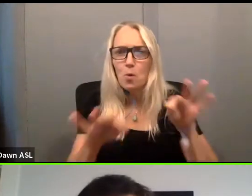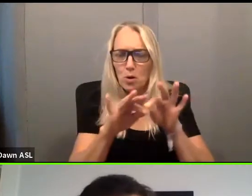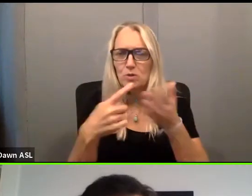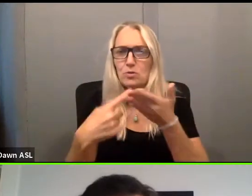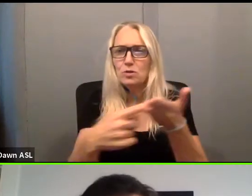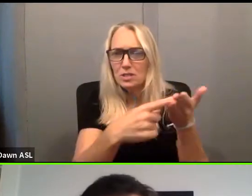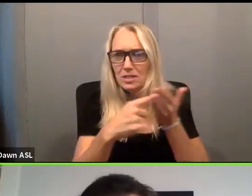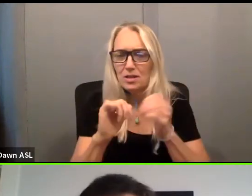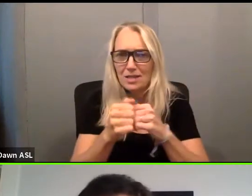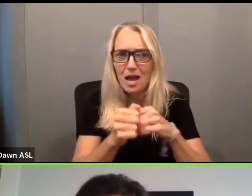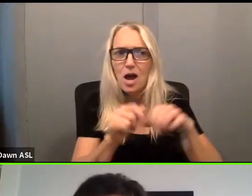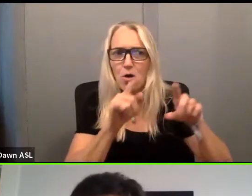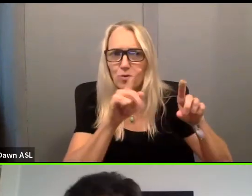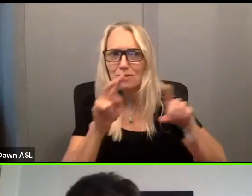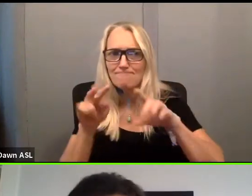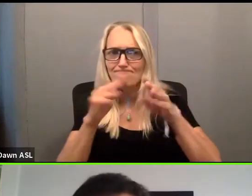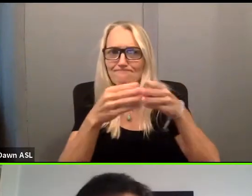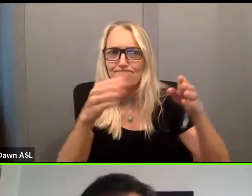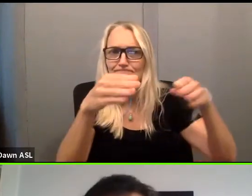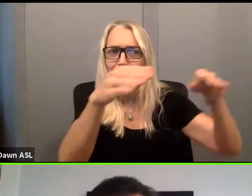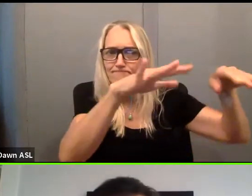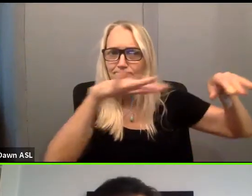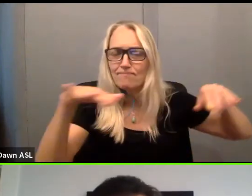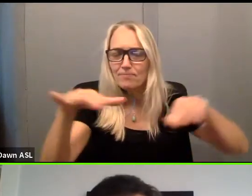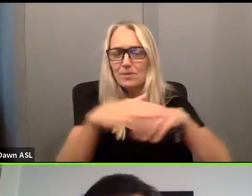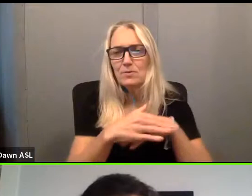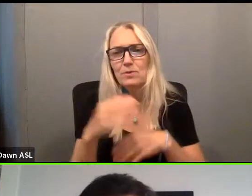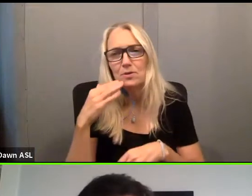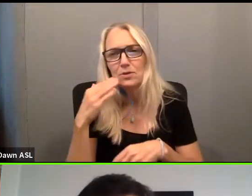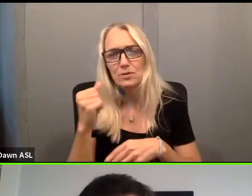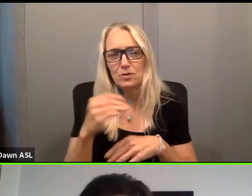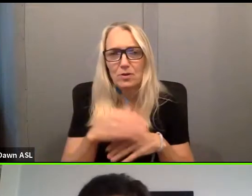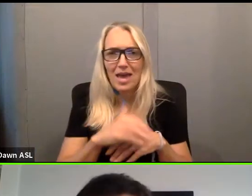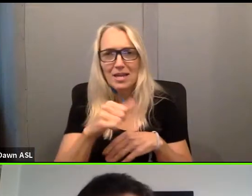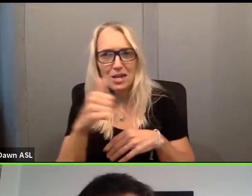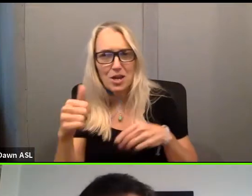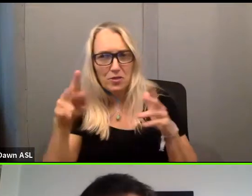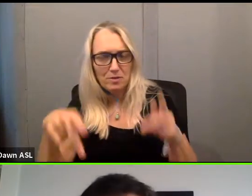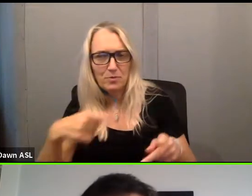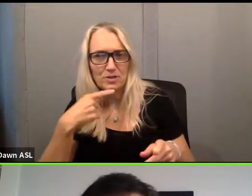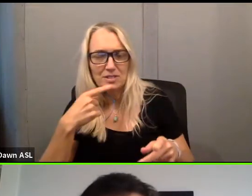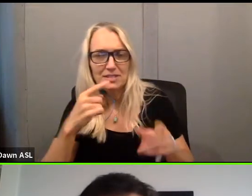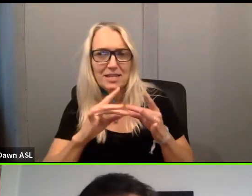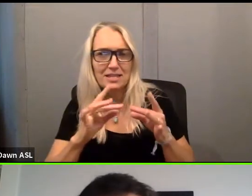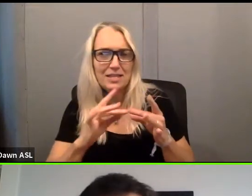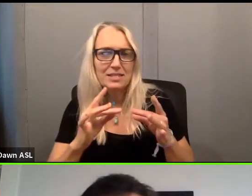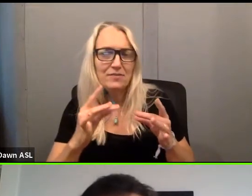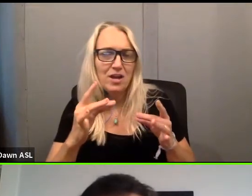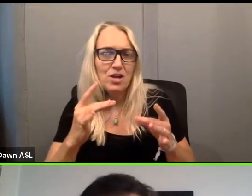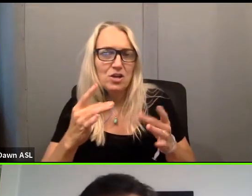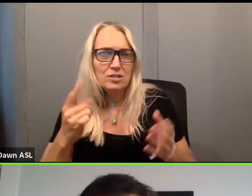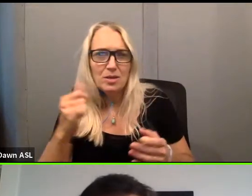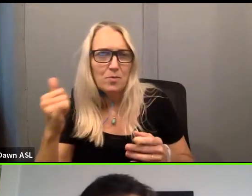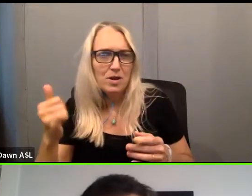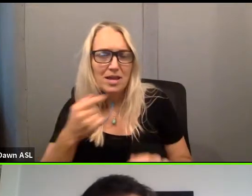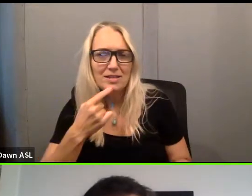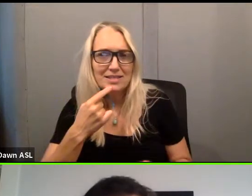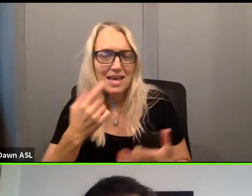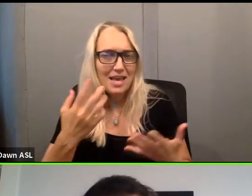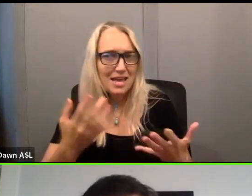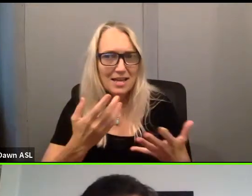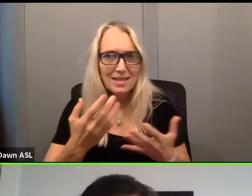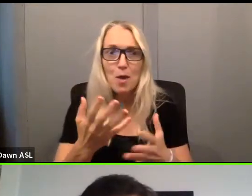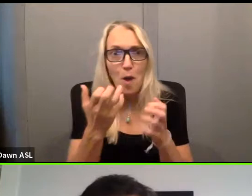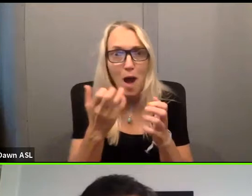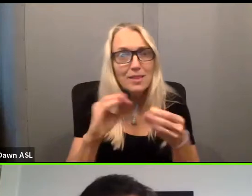And to the note that another fellow testifier made earlier on, we too are eager to get the